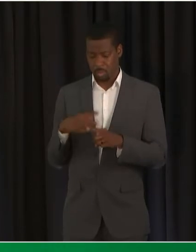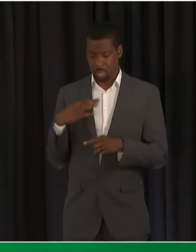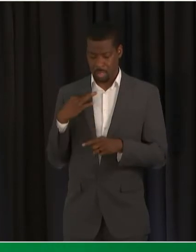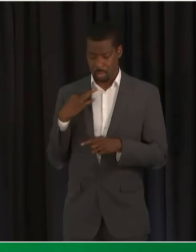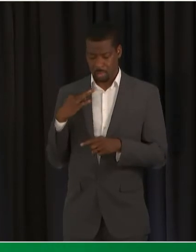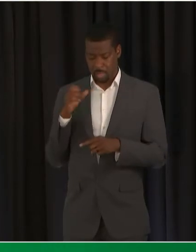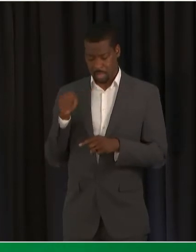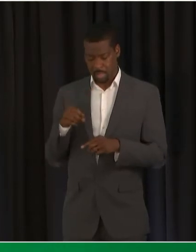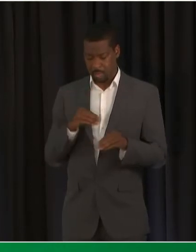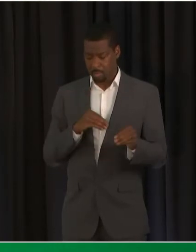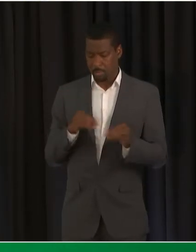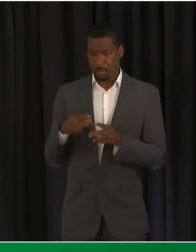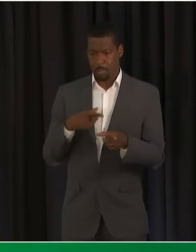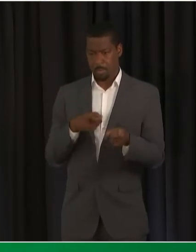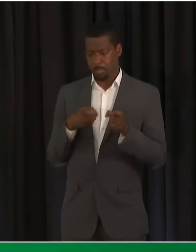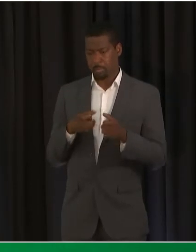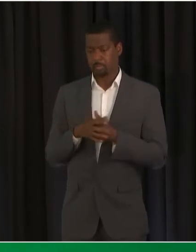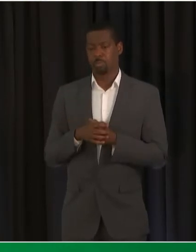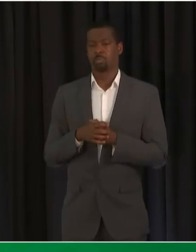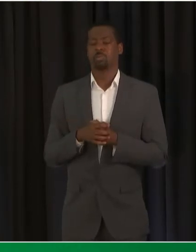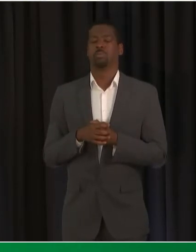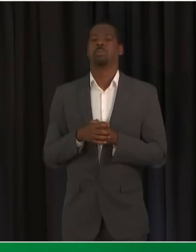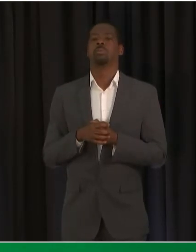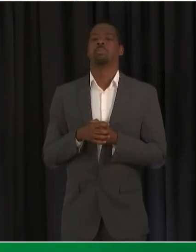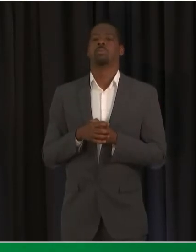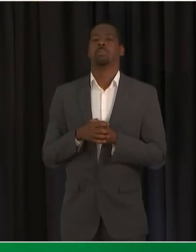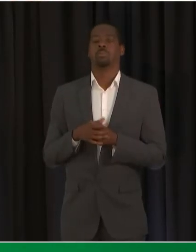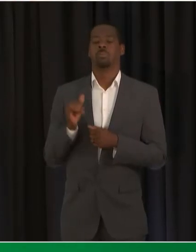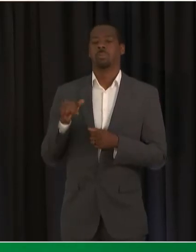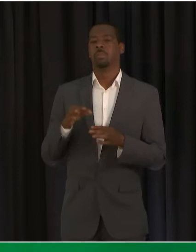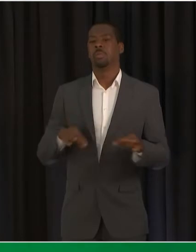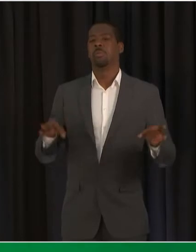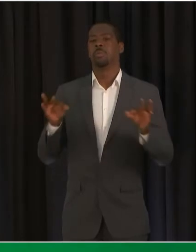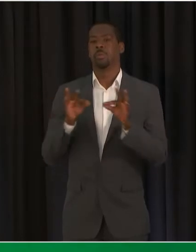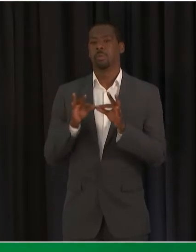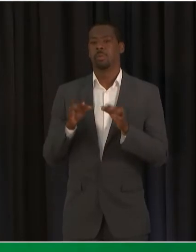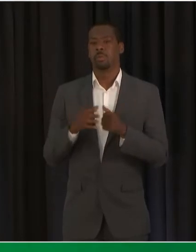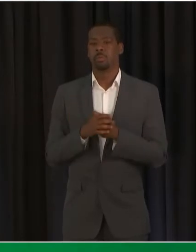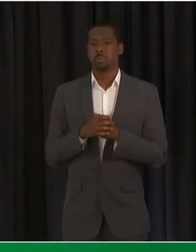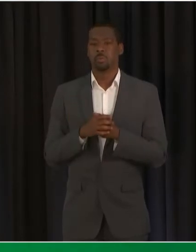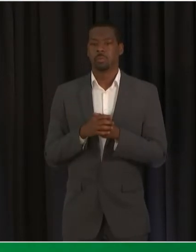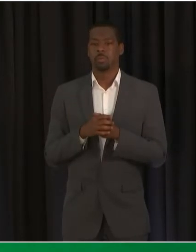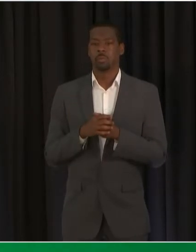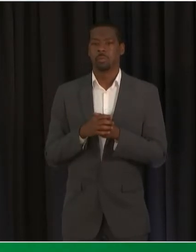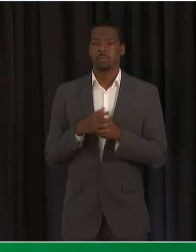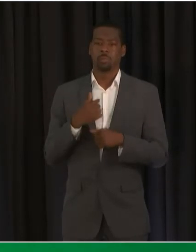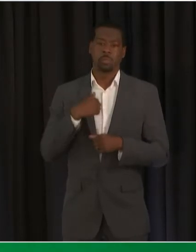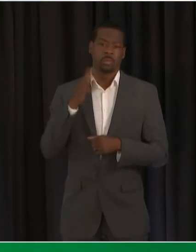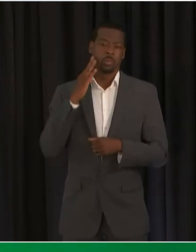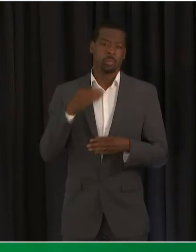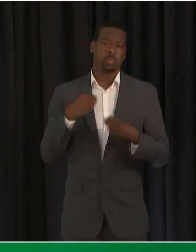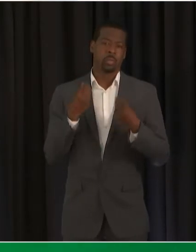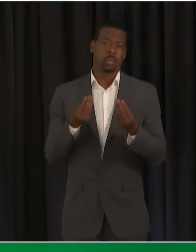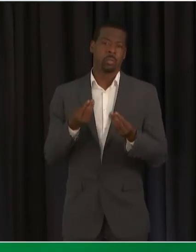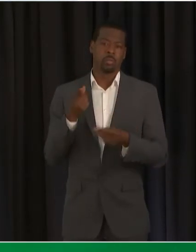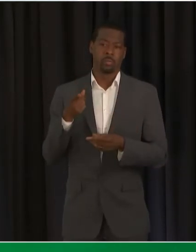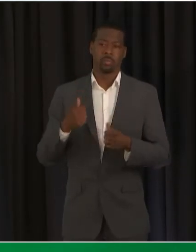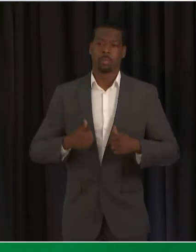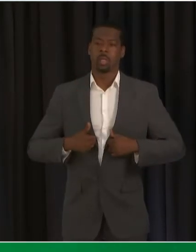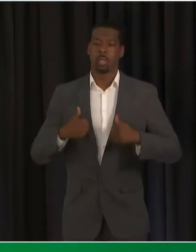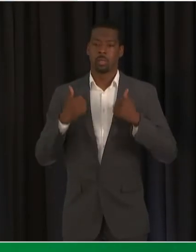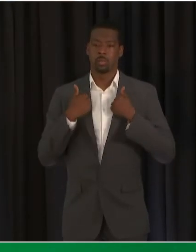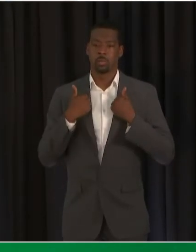can zip right through the application process. Okay, so that's very important. In fact, I'm going to give you